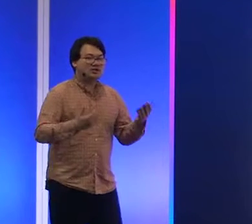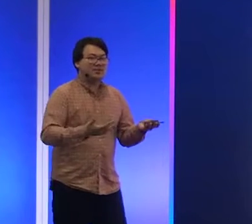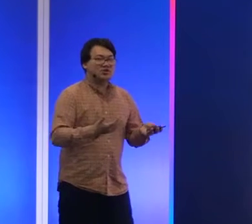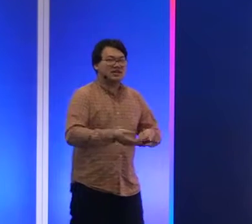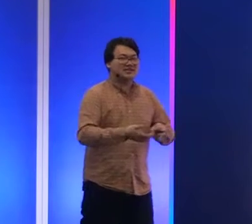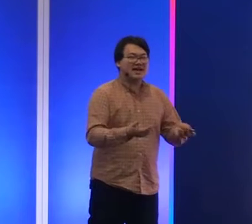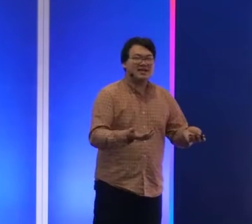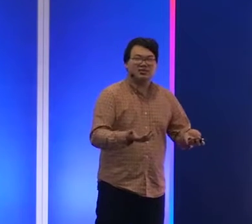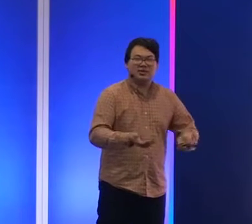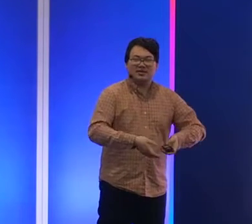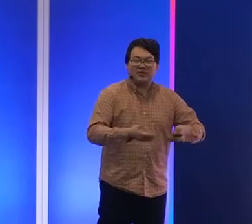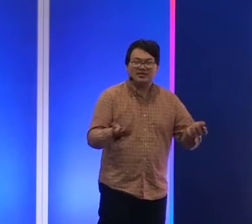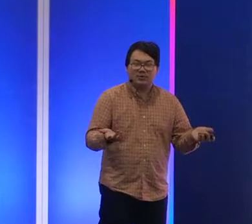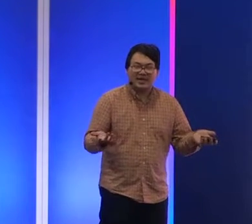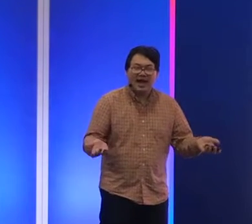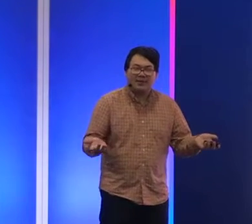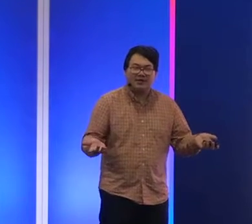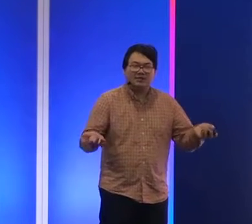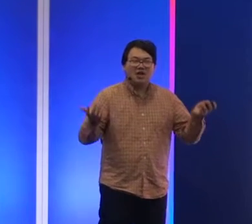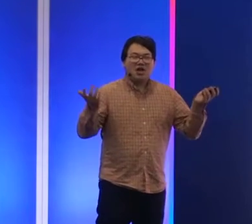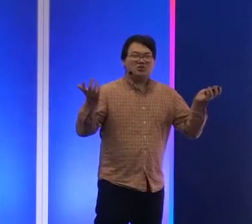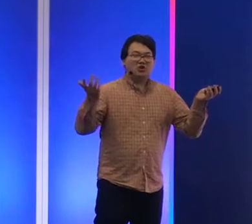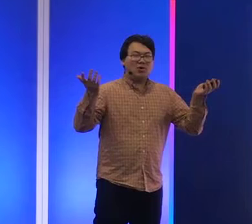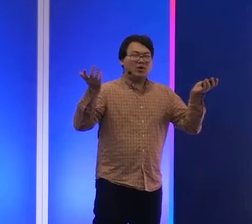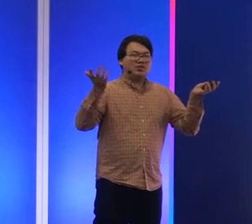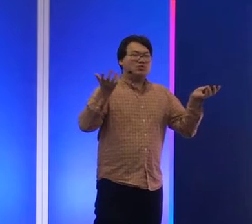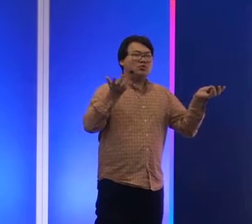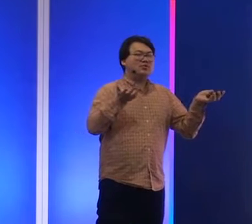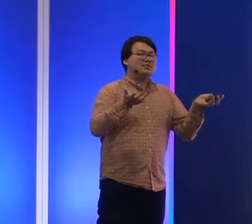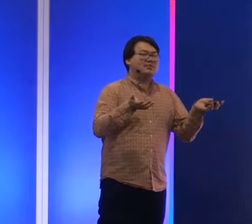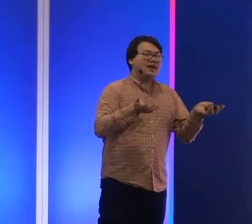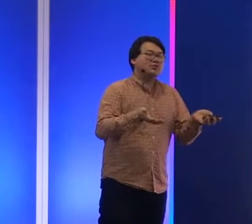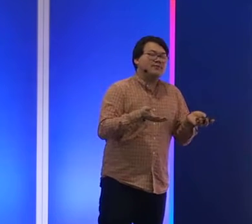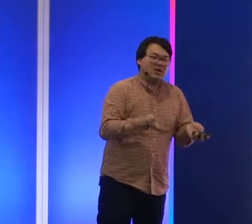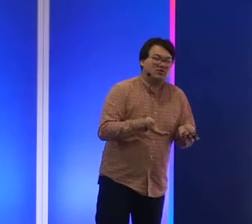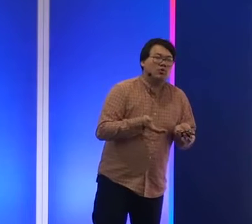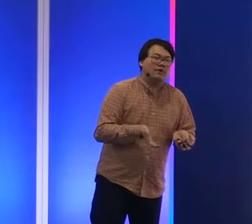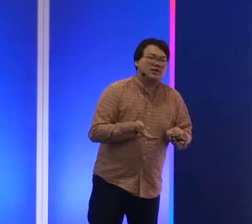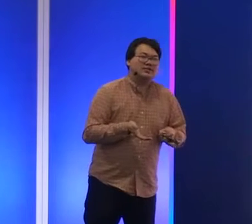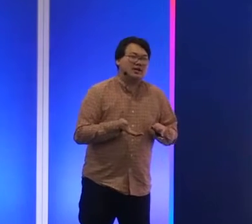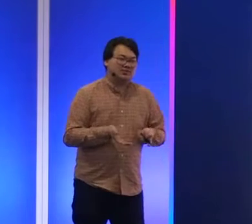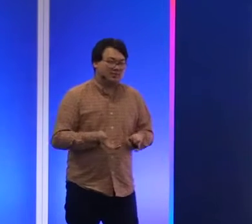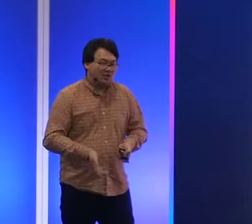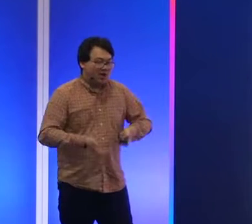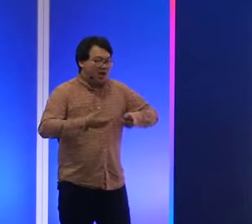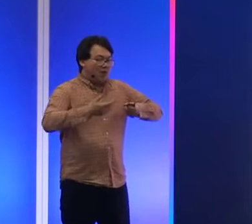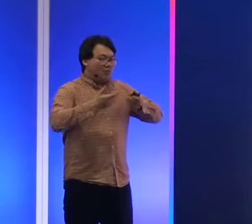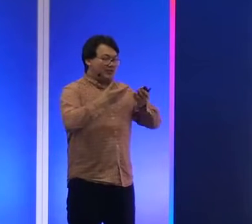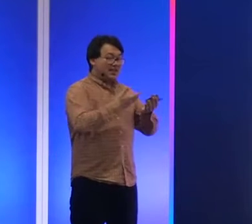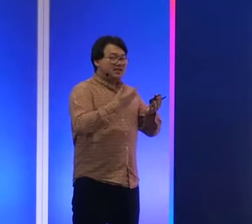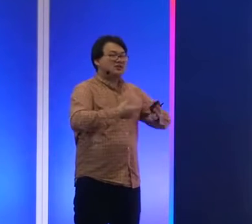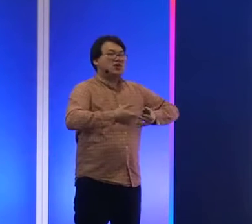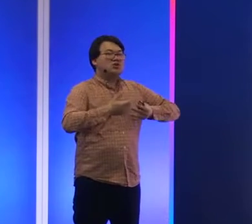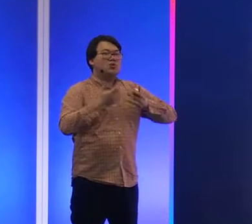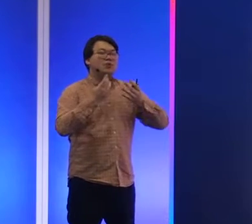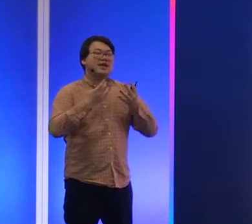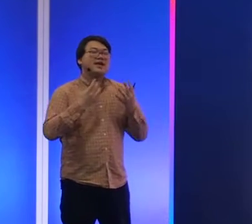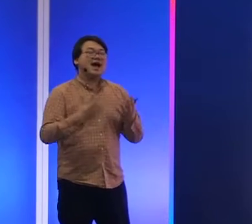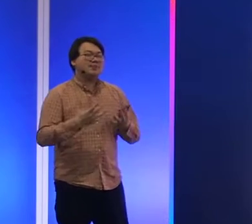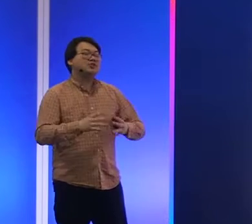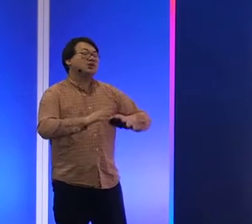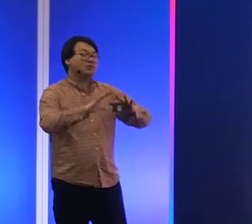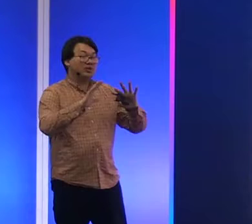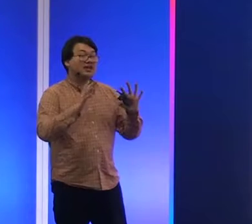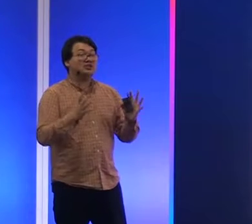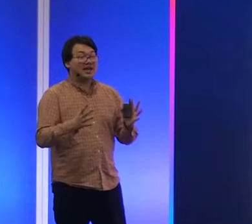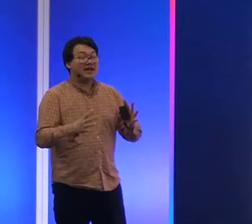person walks up and tries to sign into it, nothing is going to happen. So, that's where functional equivalency comes in. With this, we can